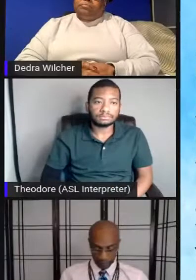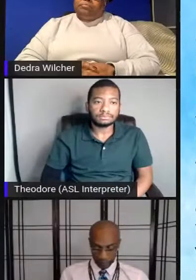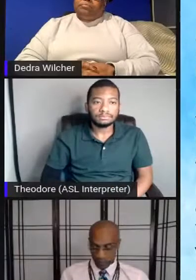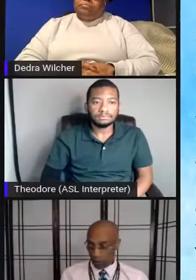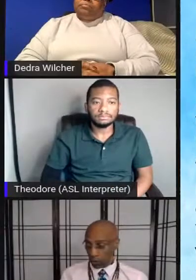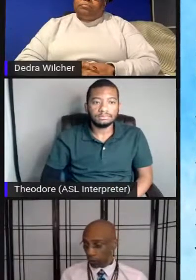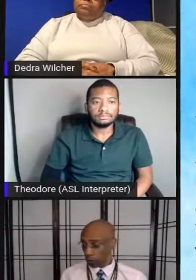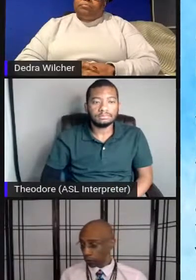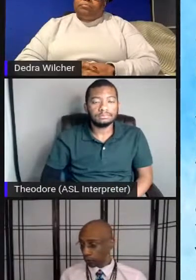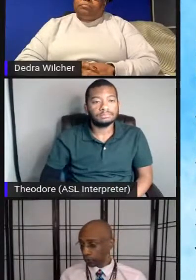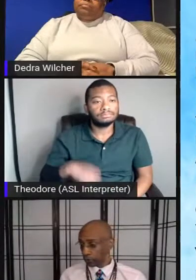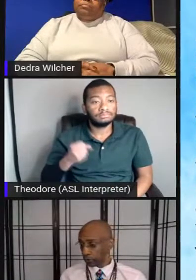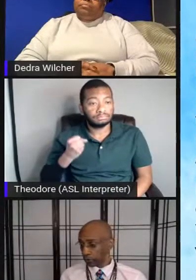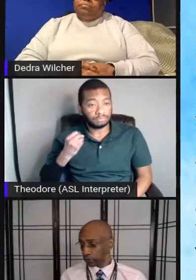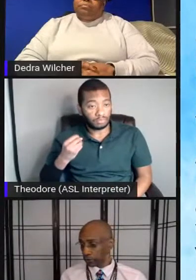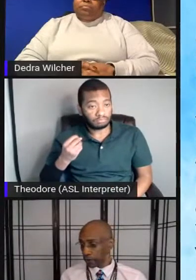So